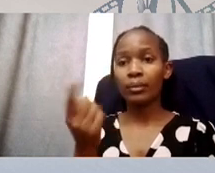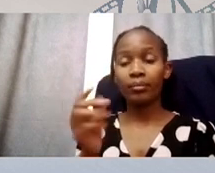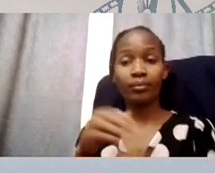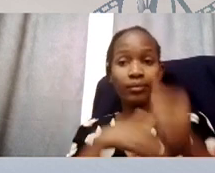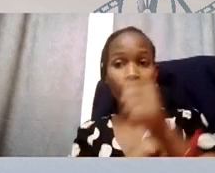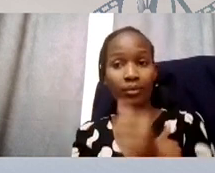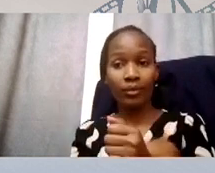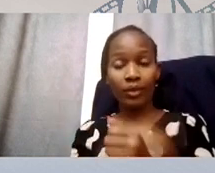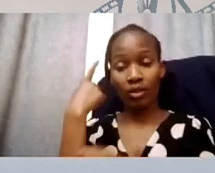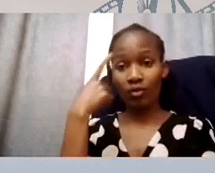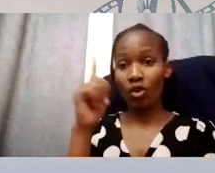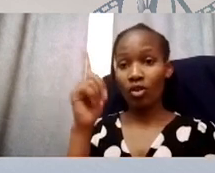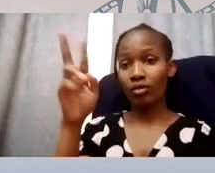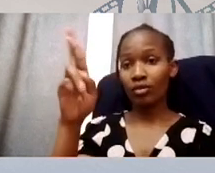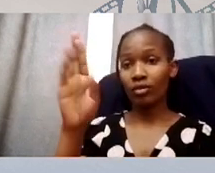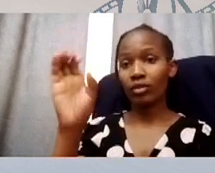refugee team.